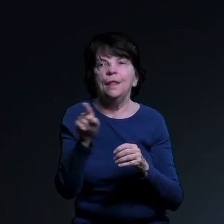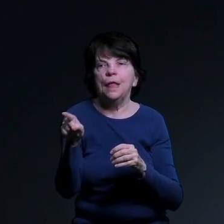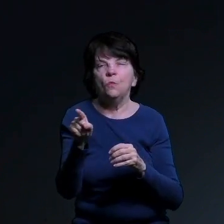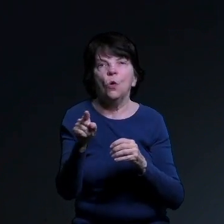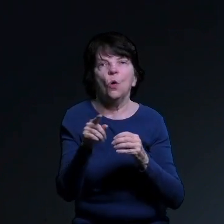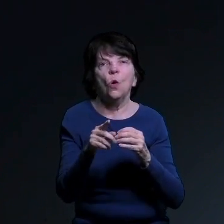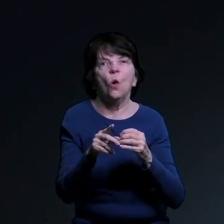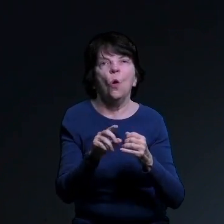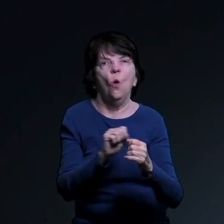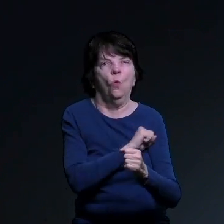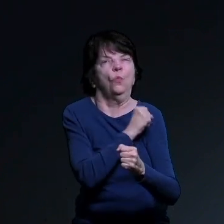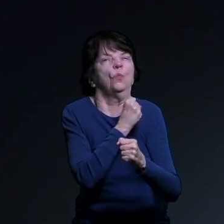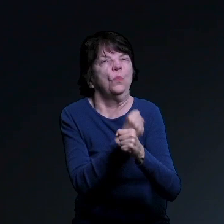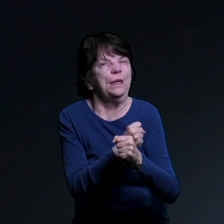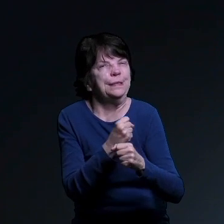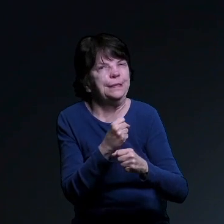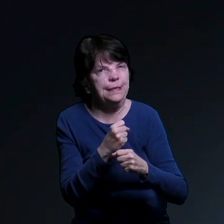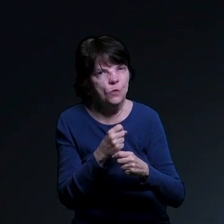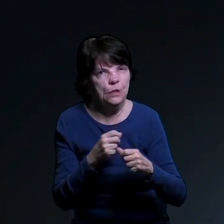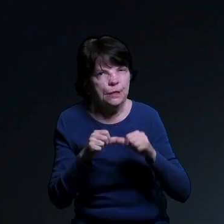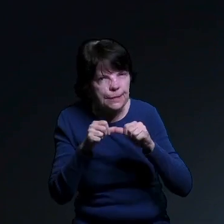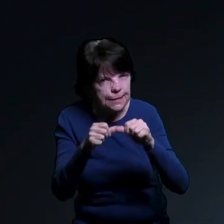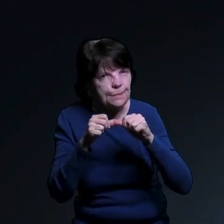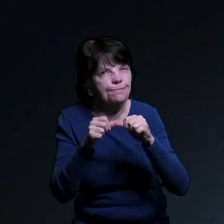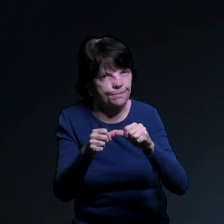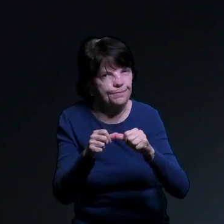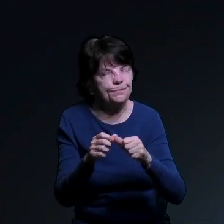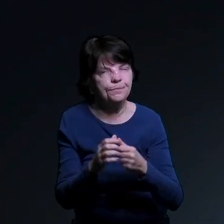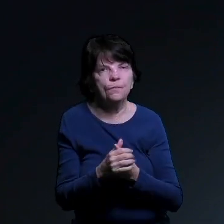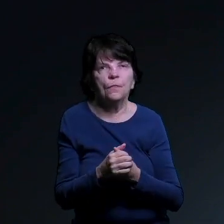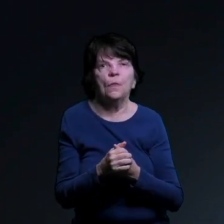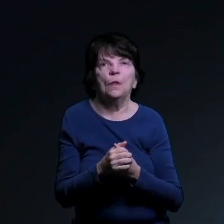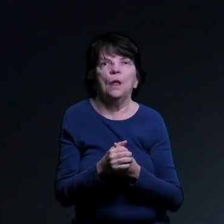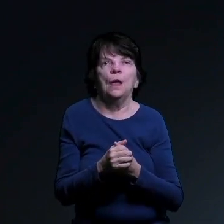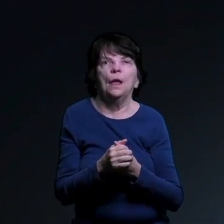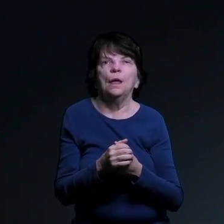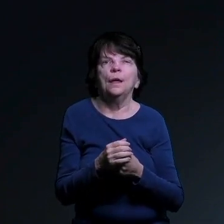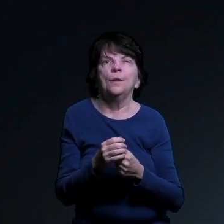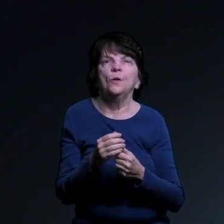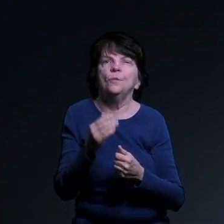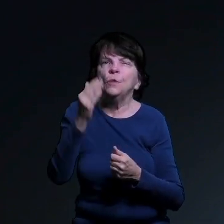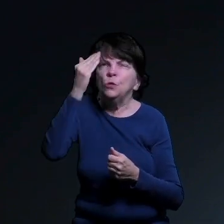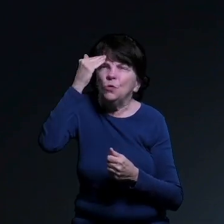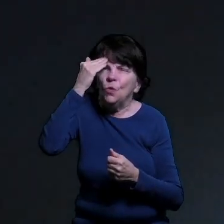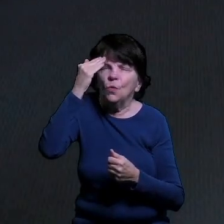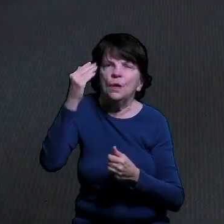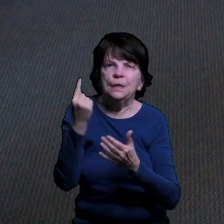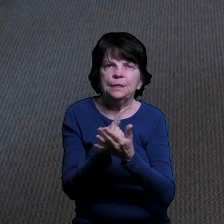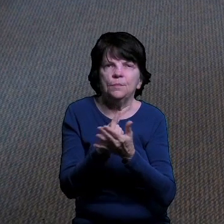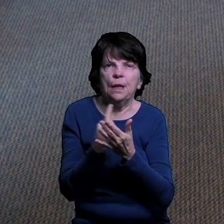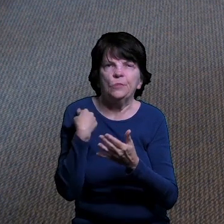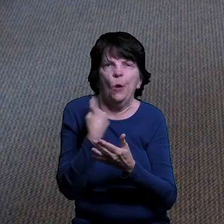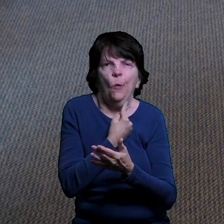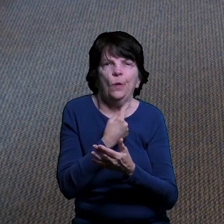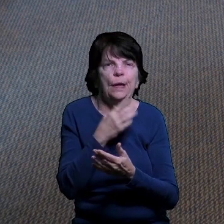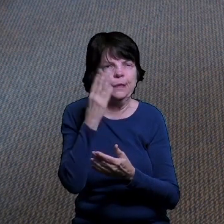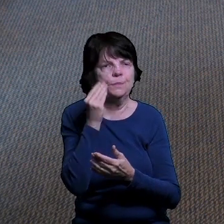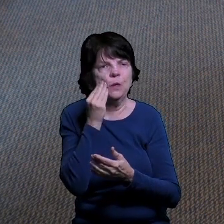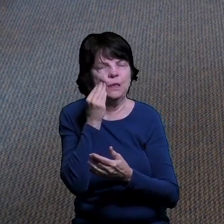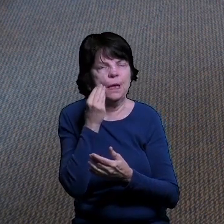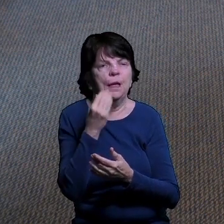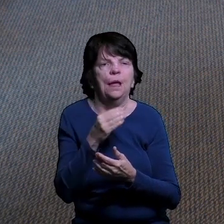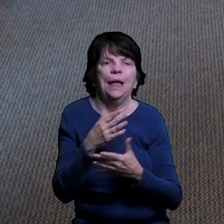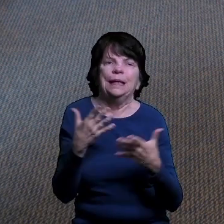resilient. They were resilient. You know, there's times in all of our lives where we get knocked down. Maybe you feel like you hit the pavement, bam, just like